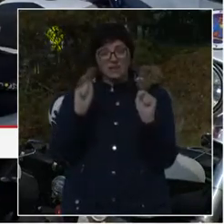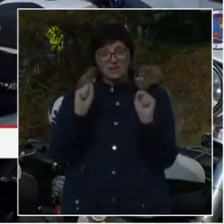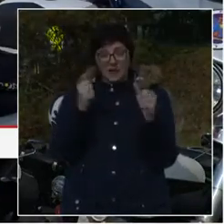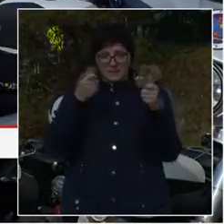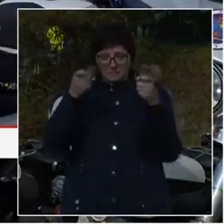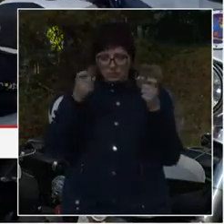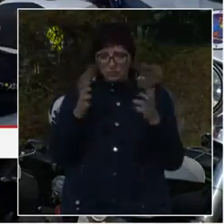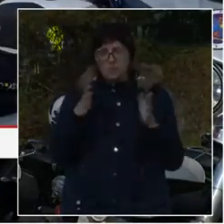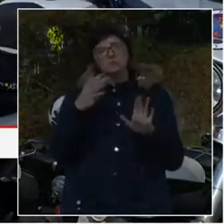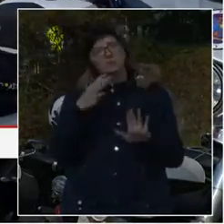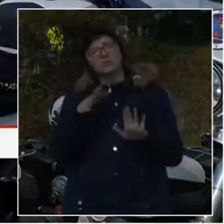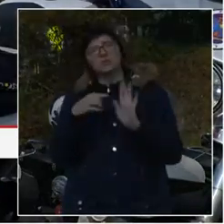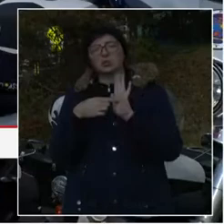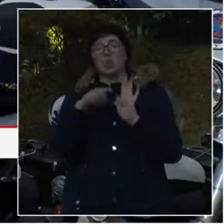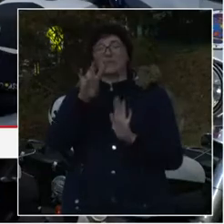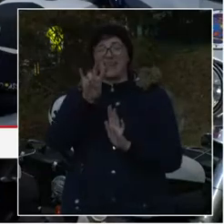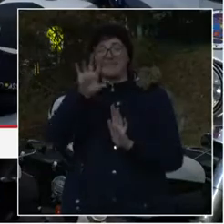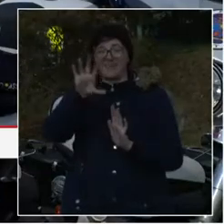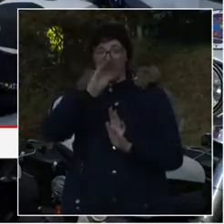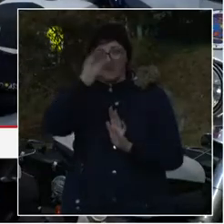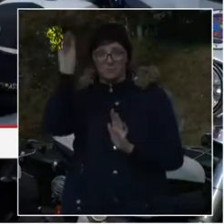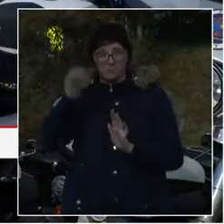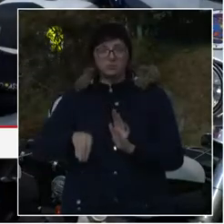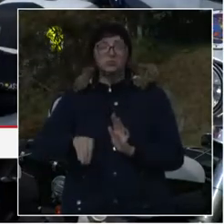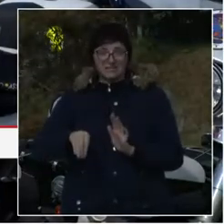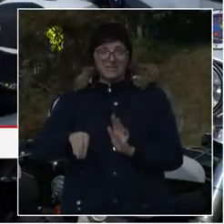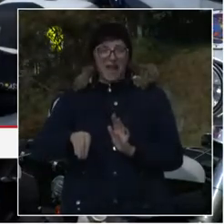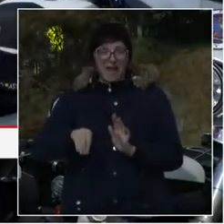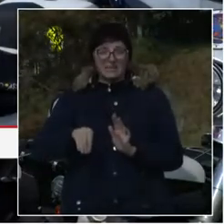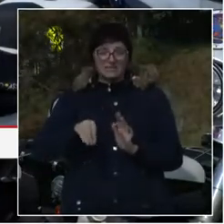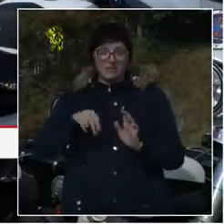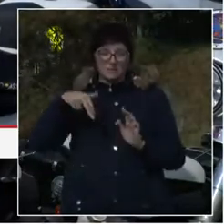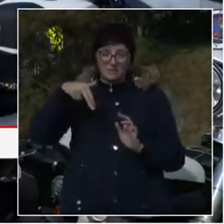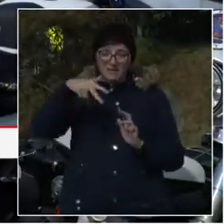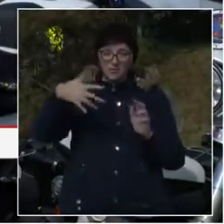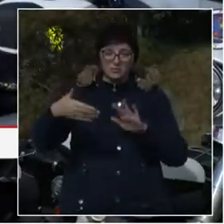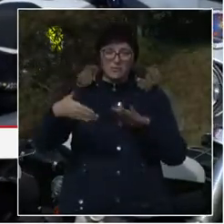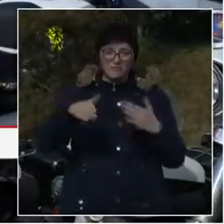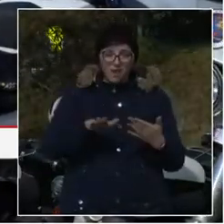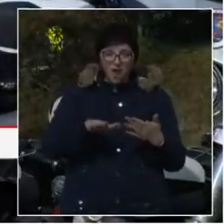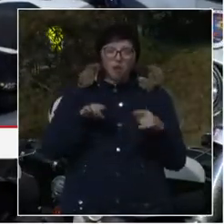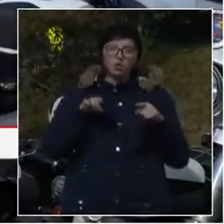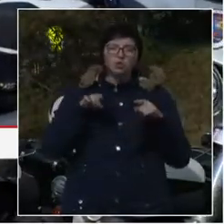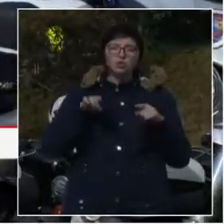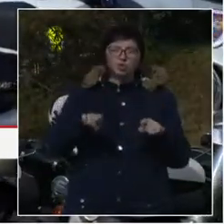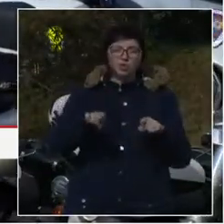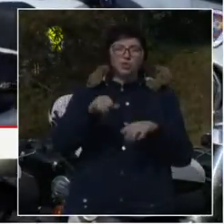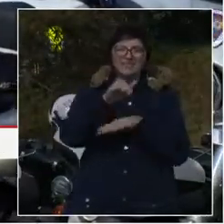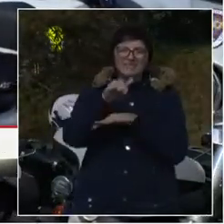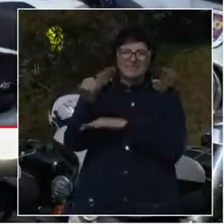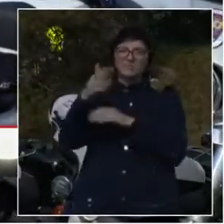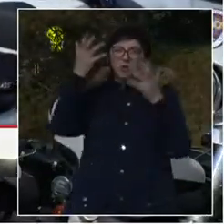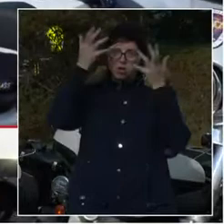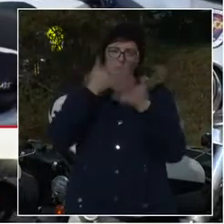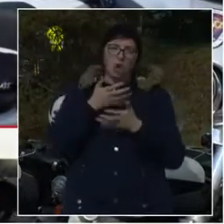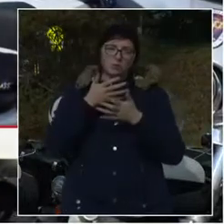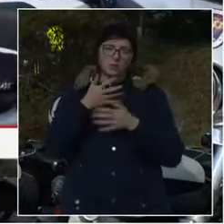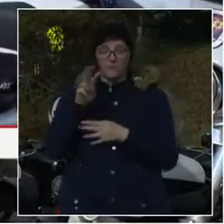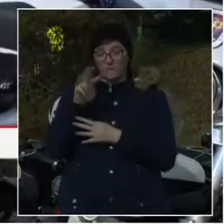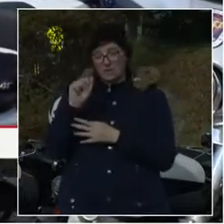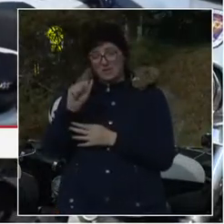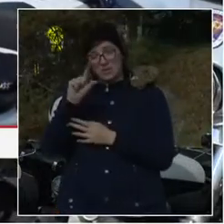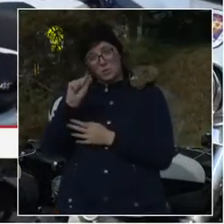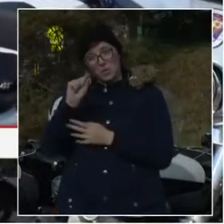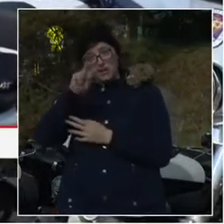that 75% of pedestrian fatalities in the U.S. occurred during the twilight and the dark. In Virginia in